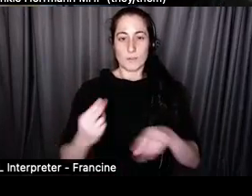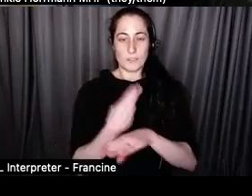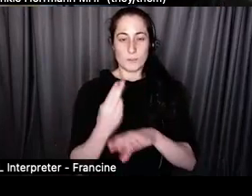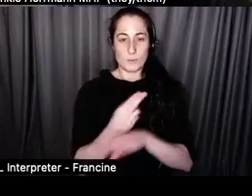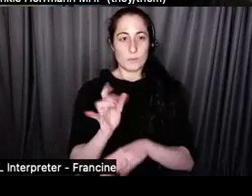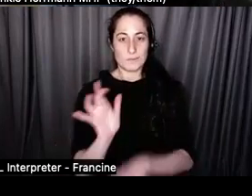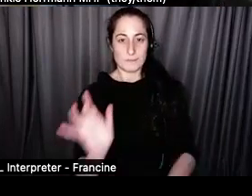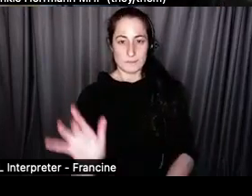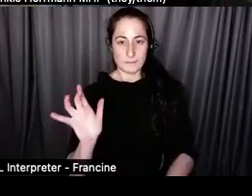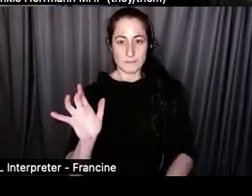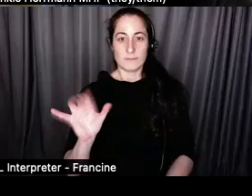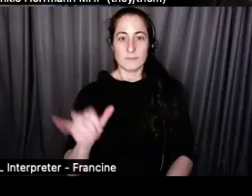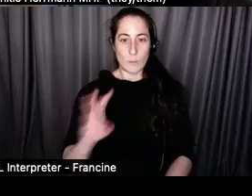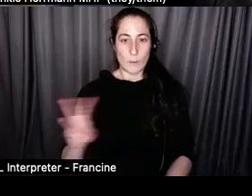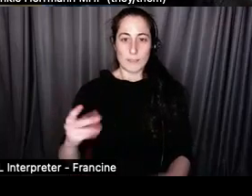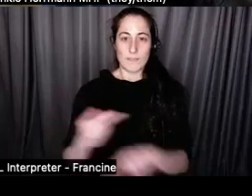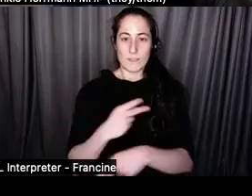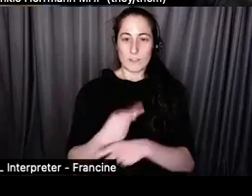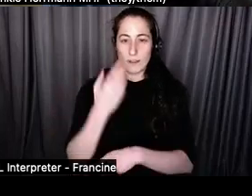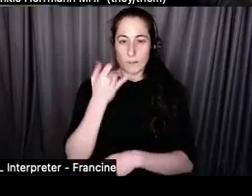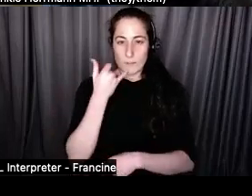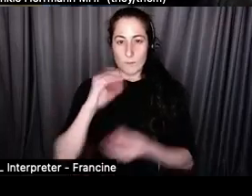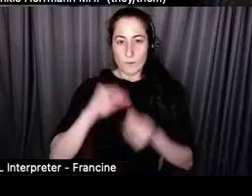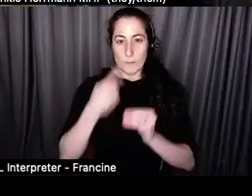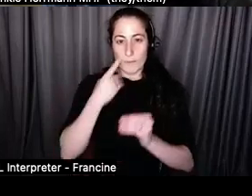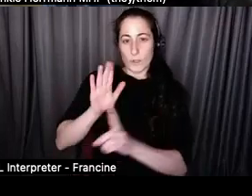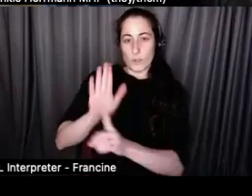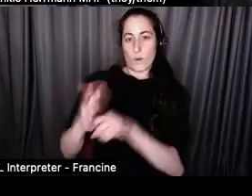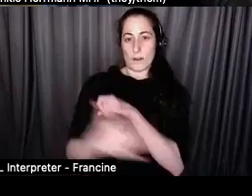on that, figure out like what the phone number is in your particular county.